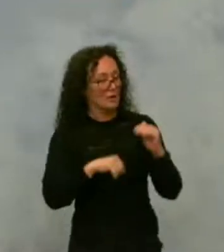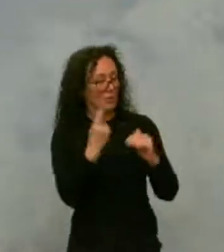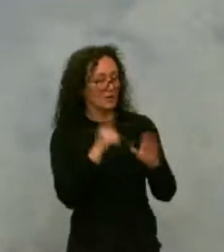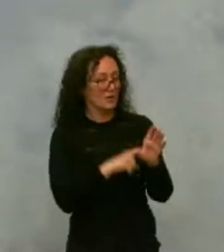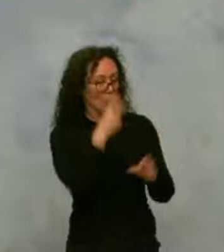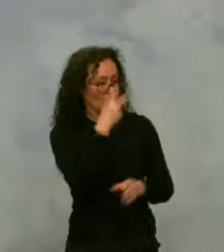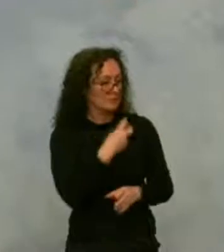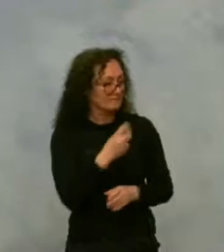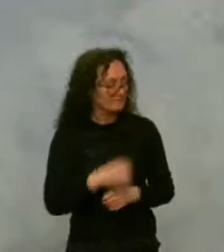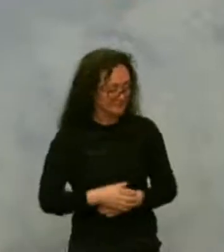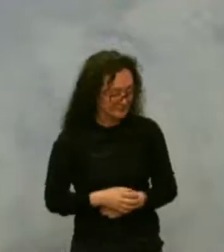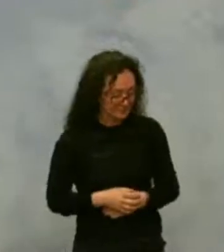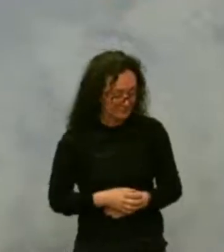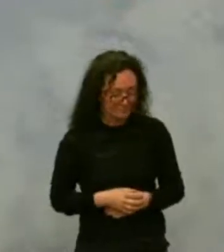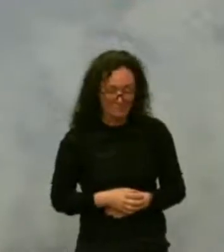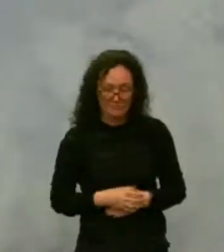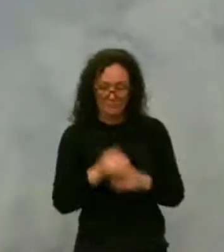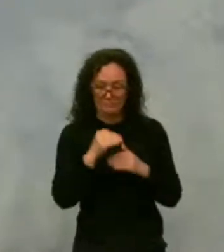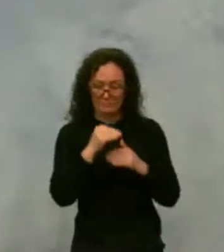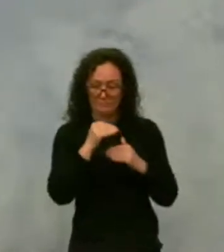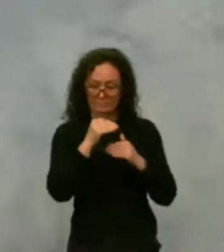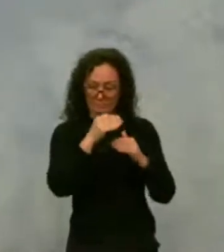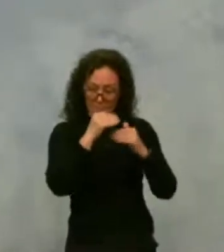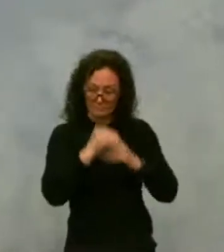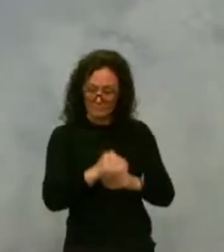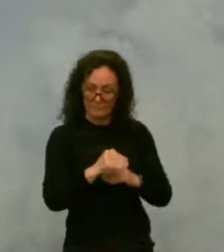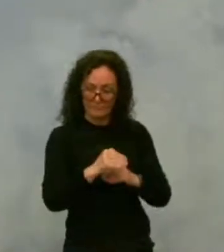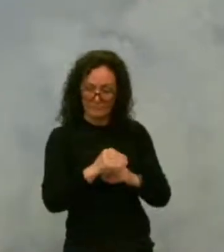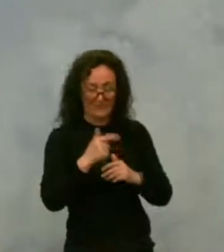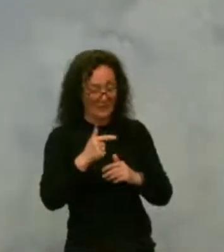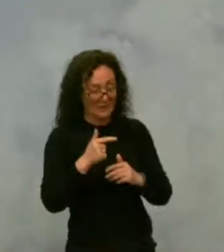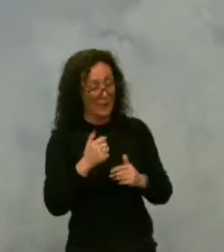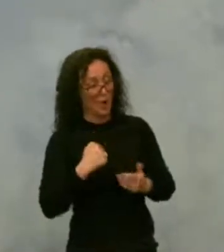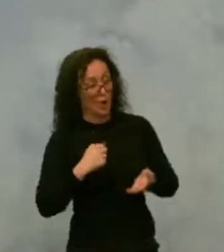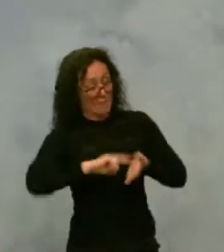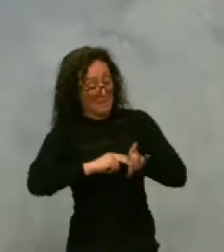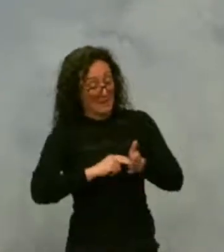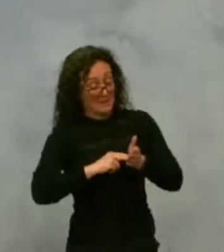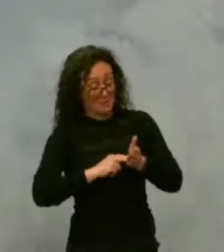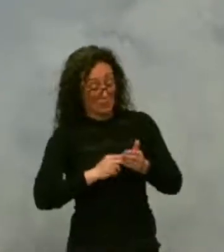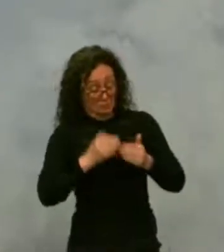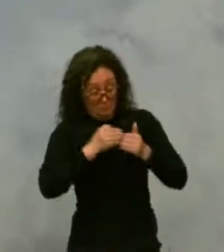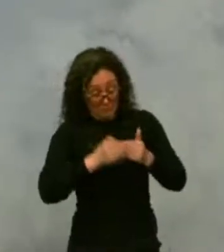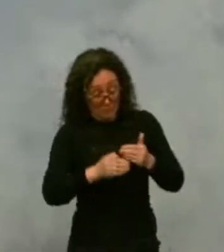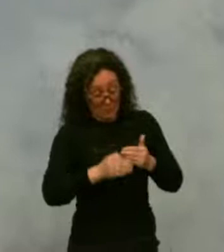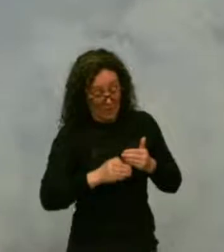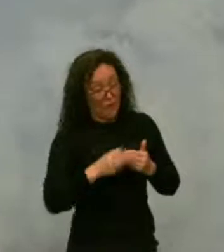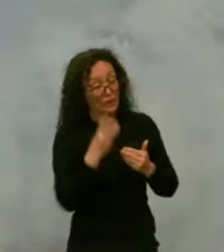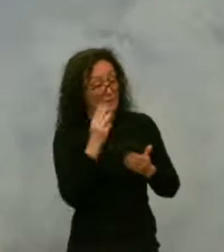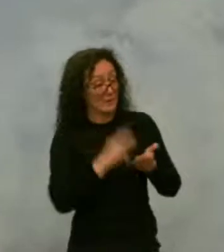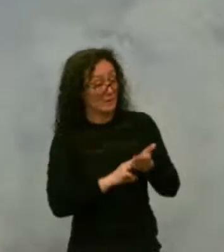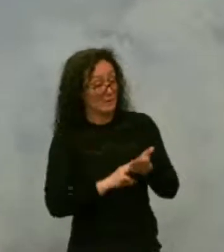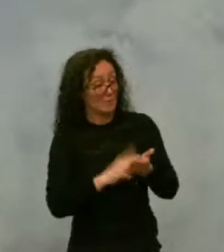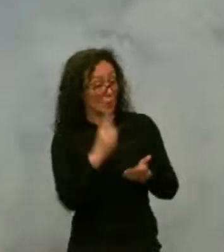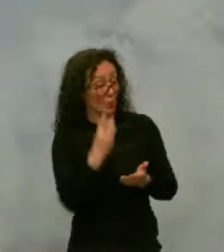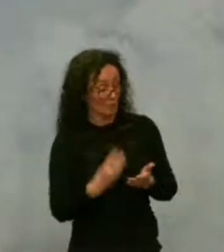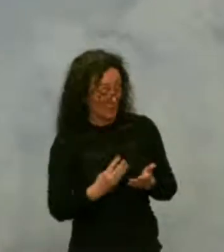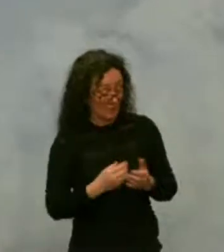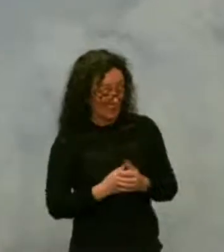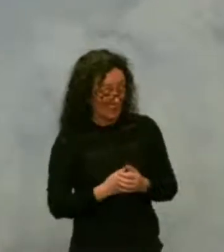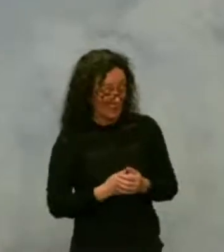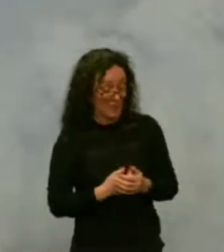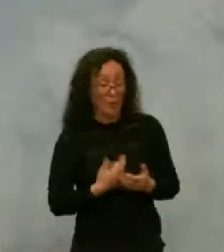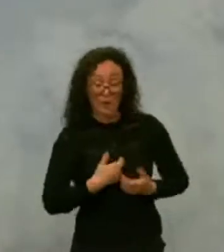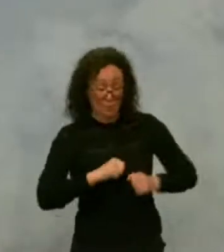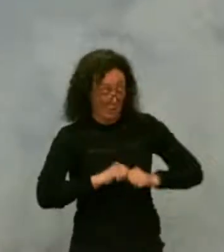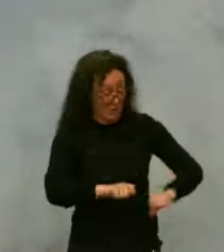Section 8 of this report just reports on our plans for the next quarter and reports that we will continue with our current framework into the next